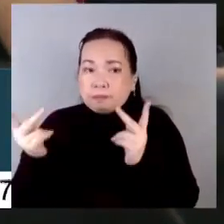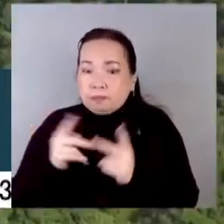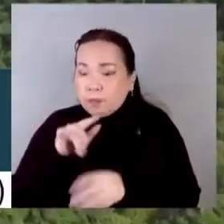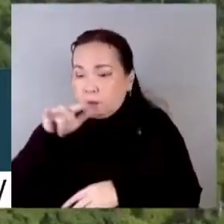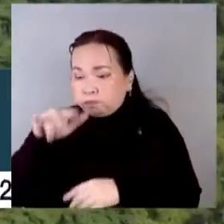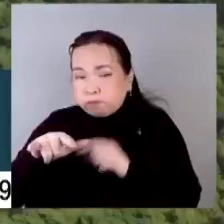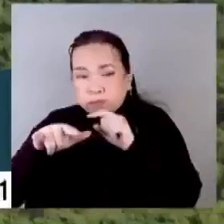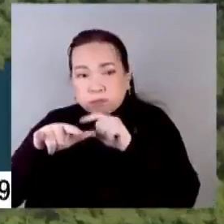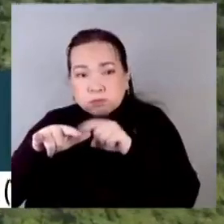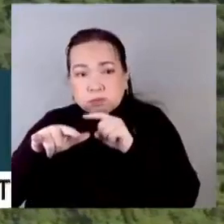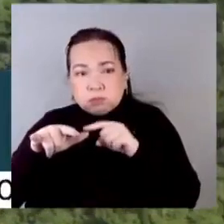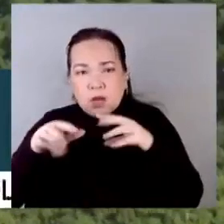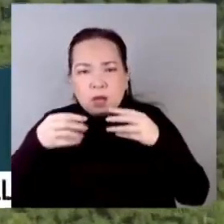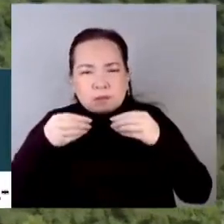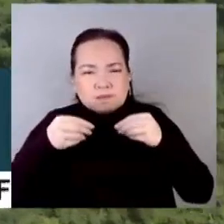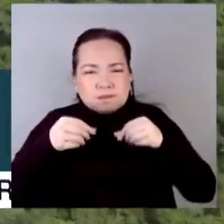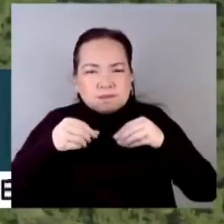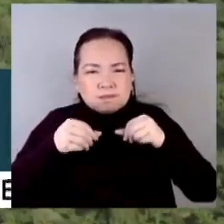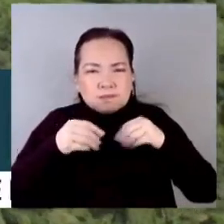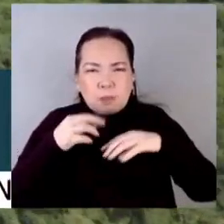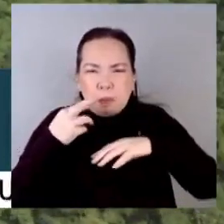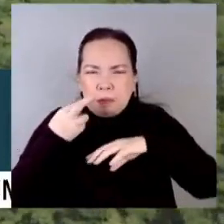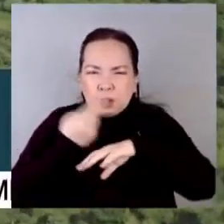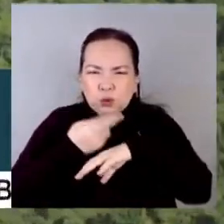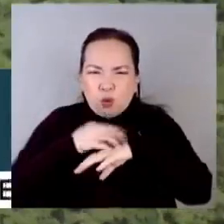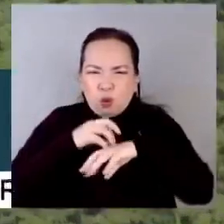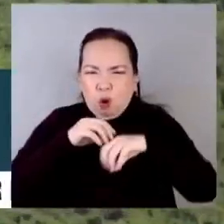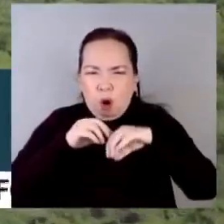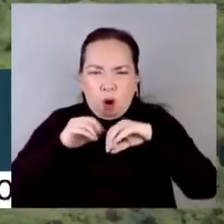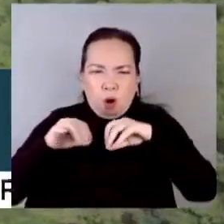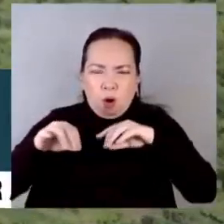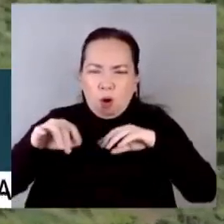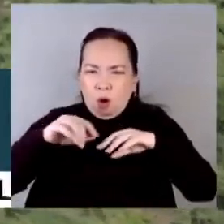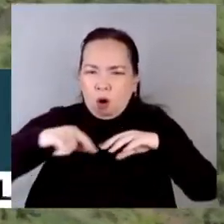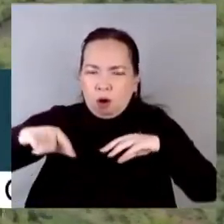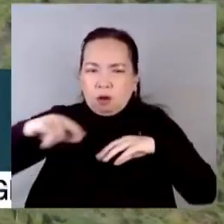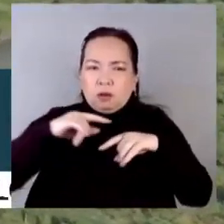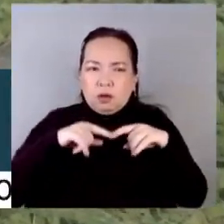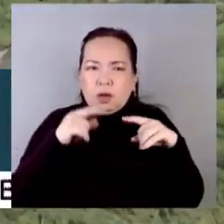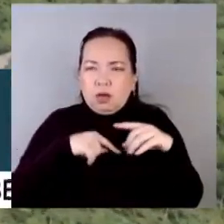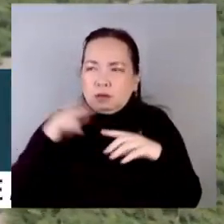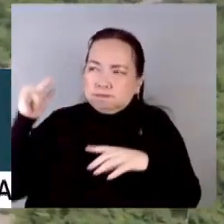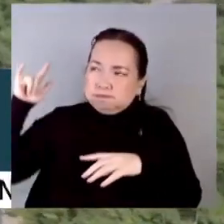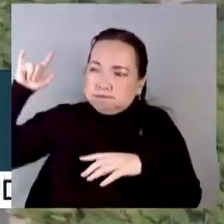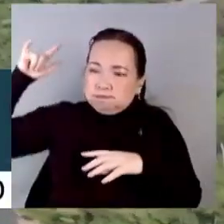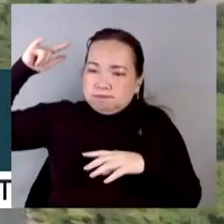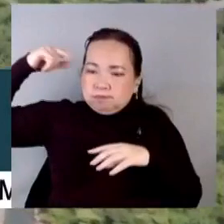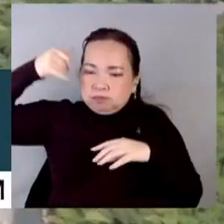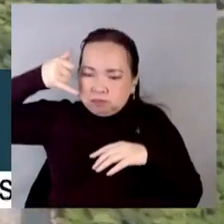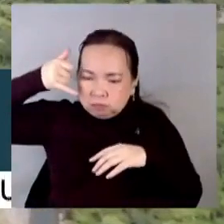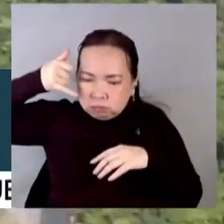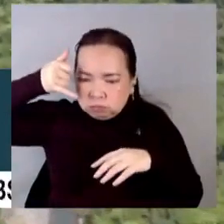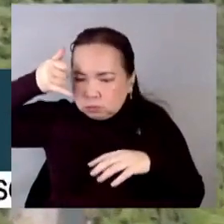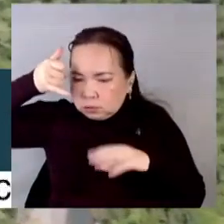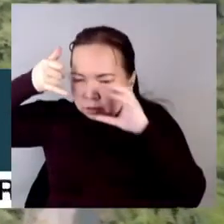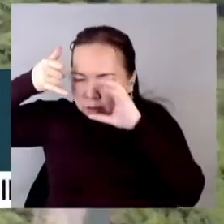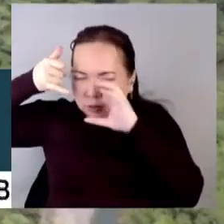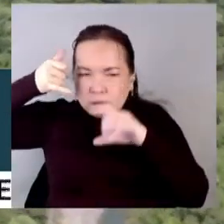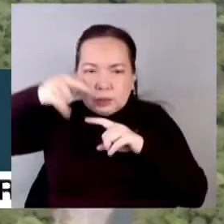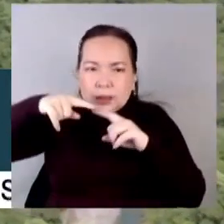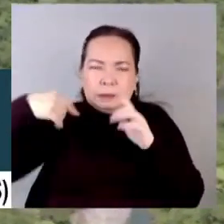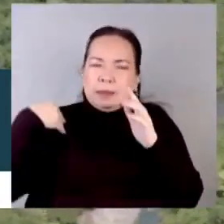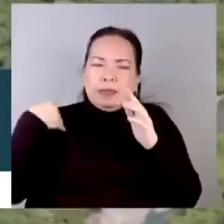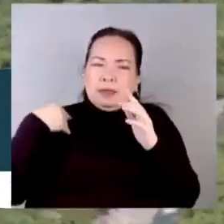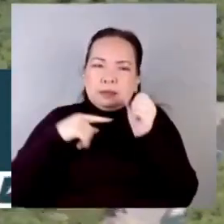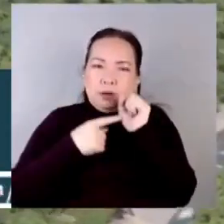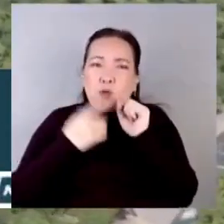is sandy and rocky. Aerial searches are also scheduled today but have not yet started due to the inclement weather.